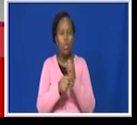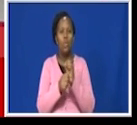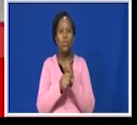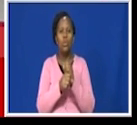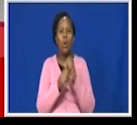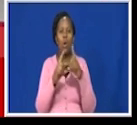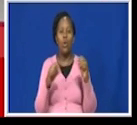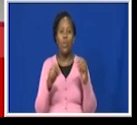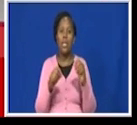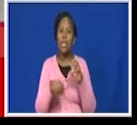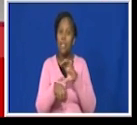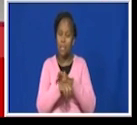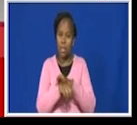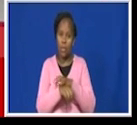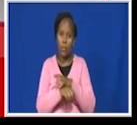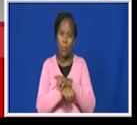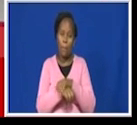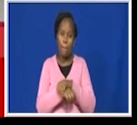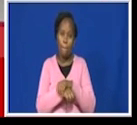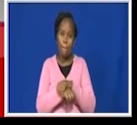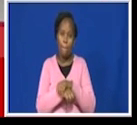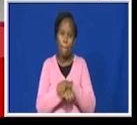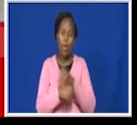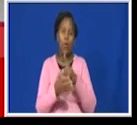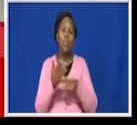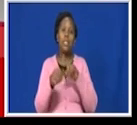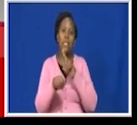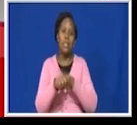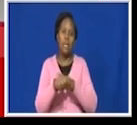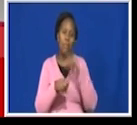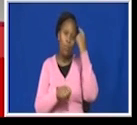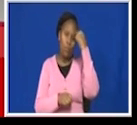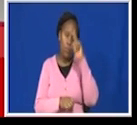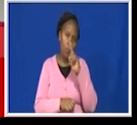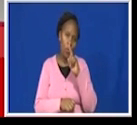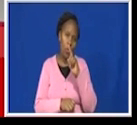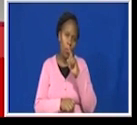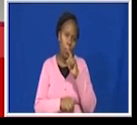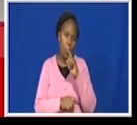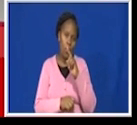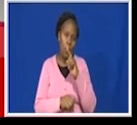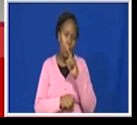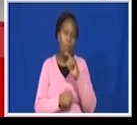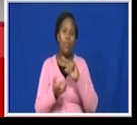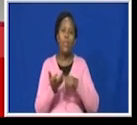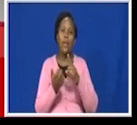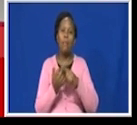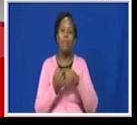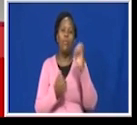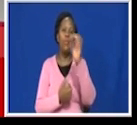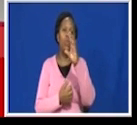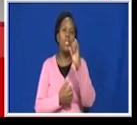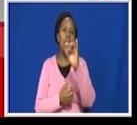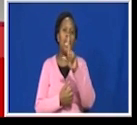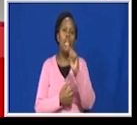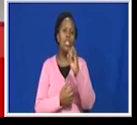How long will it take? What is the time for the number of oscillations in 1